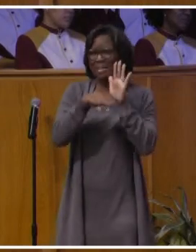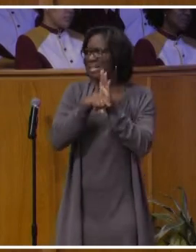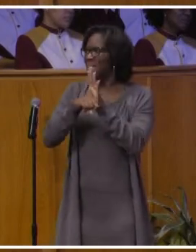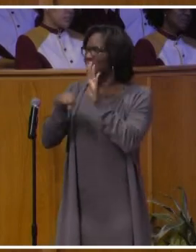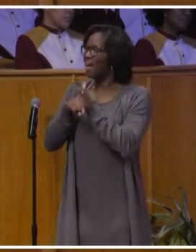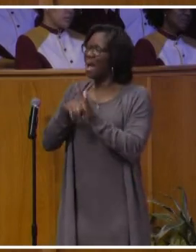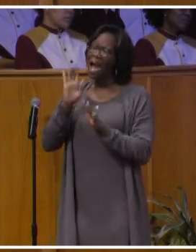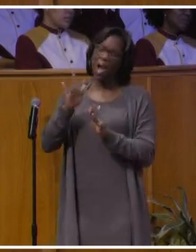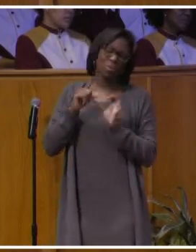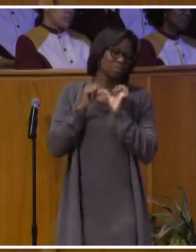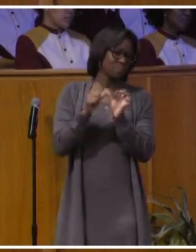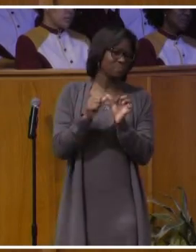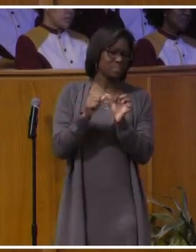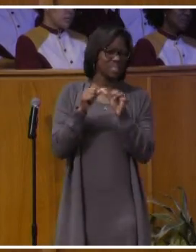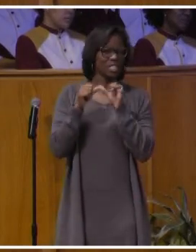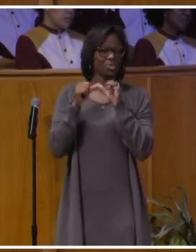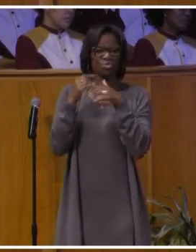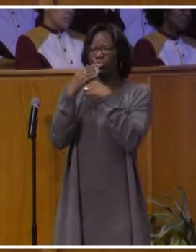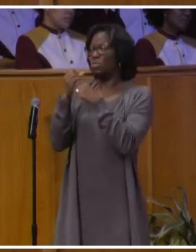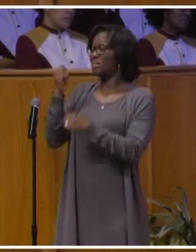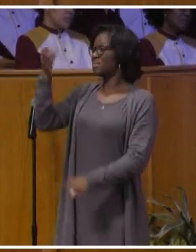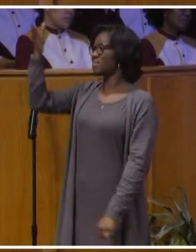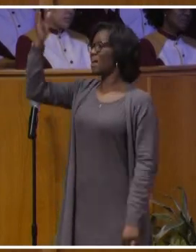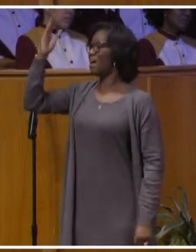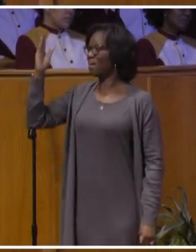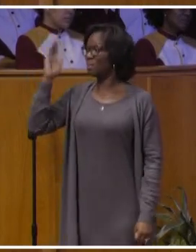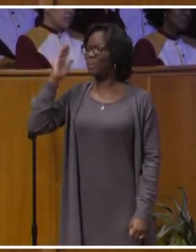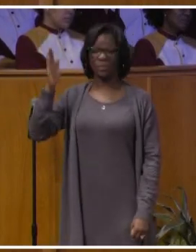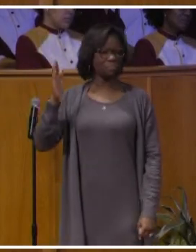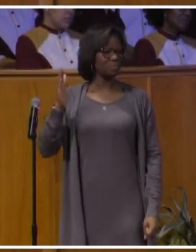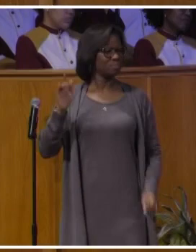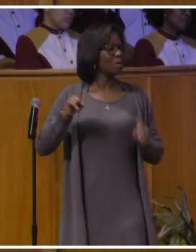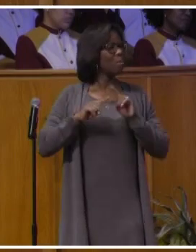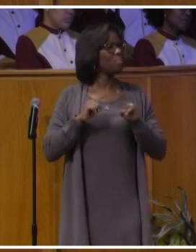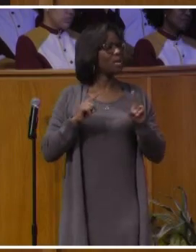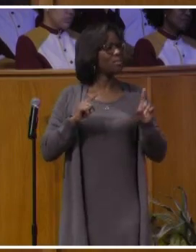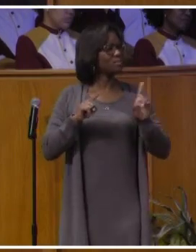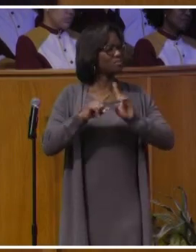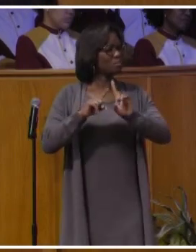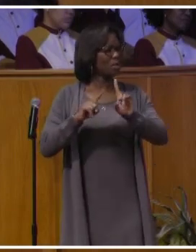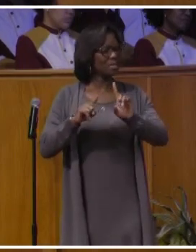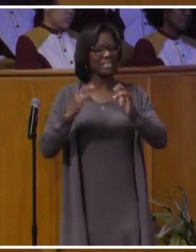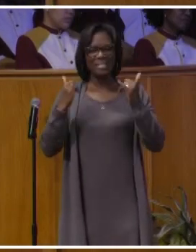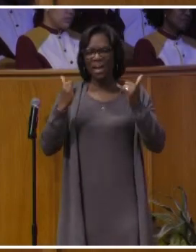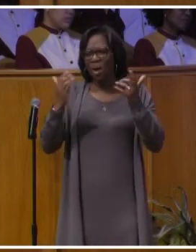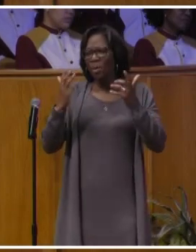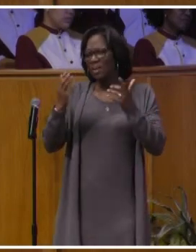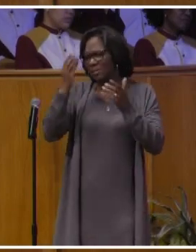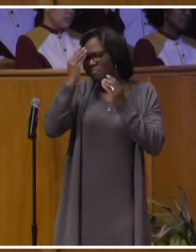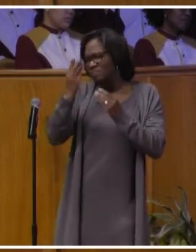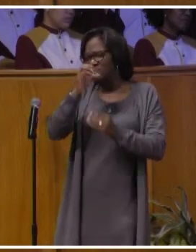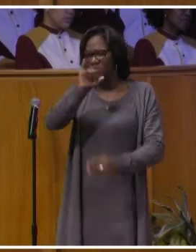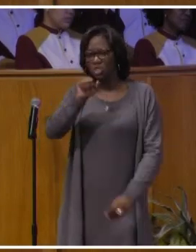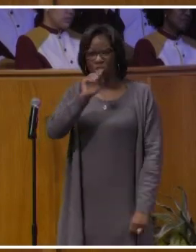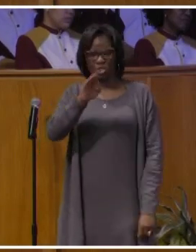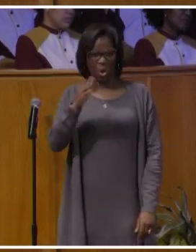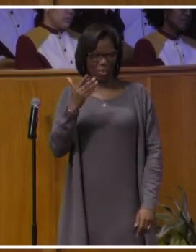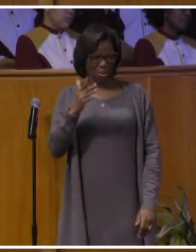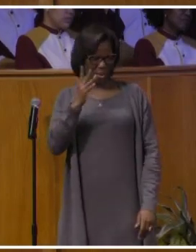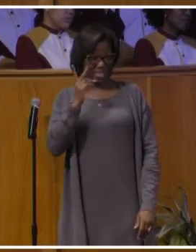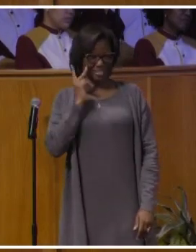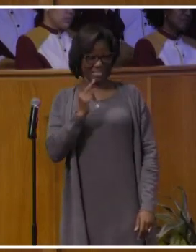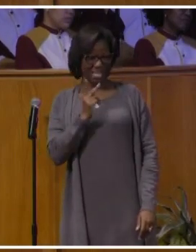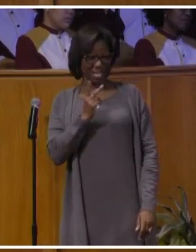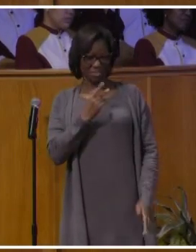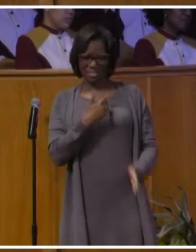will trust in God. But beloved, this Job has found out that no